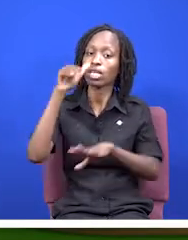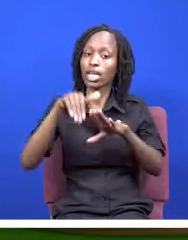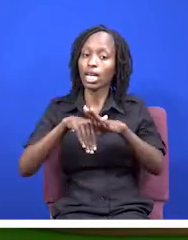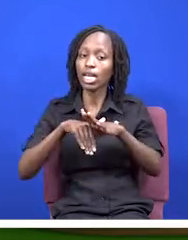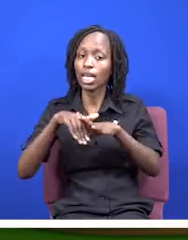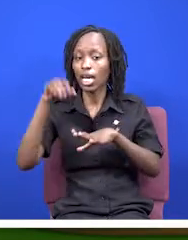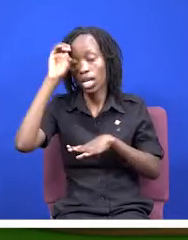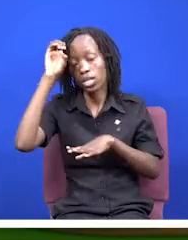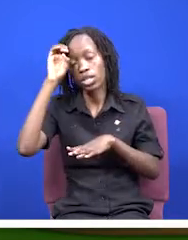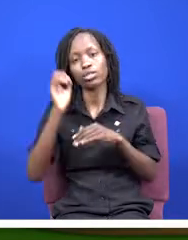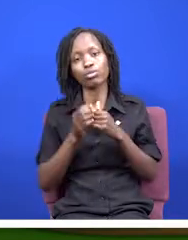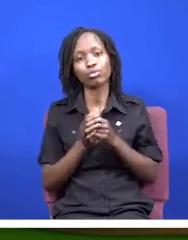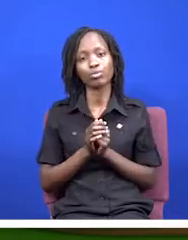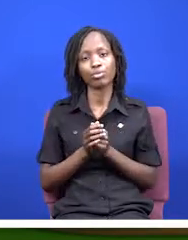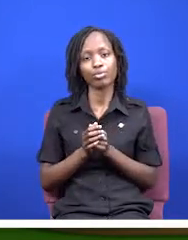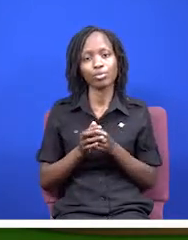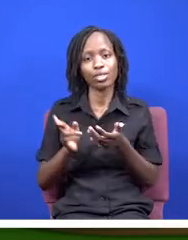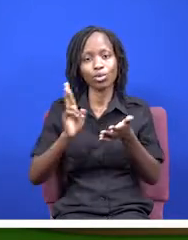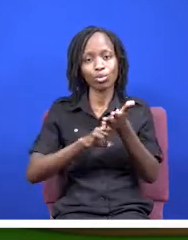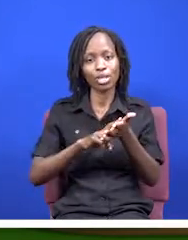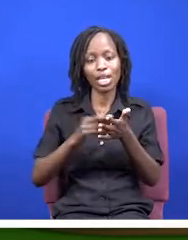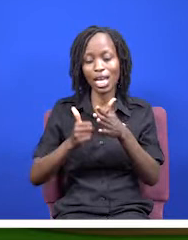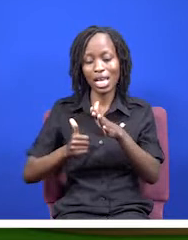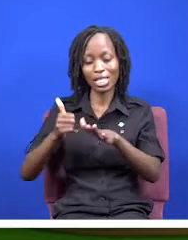God in education. Can we say that together?